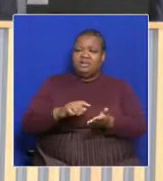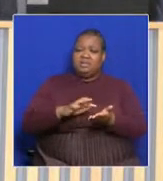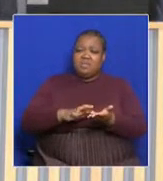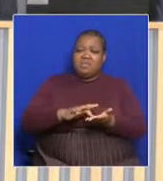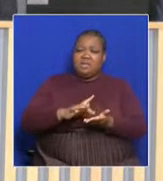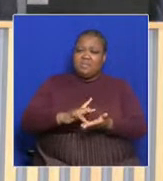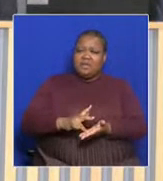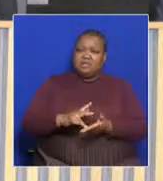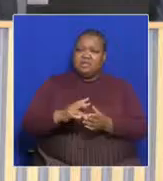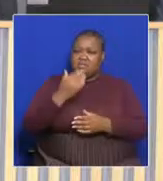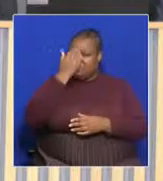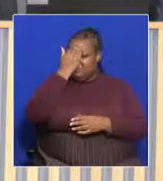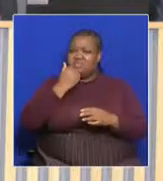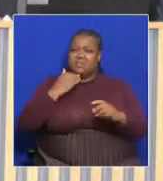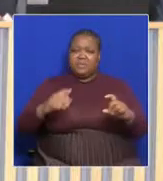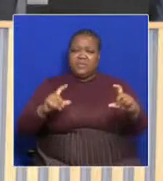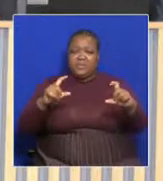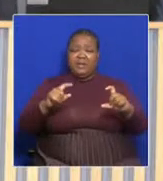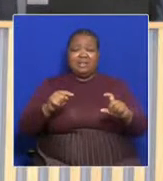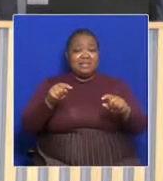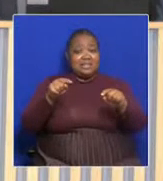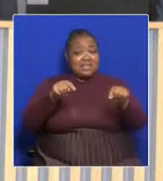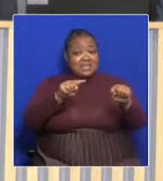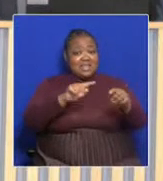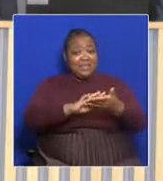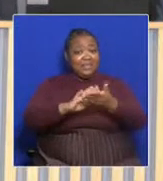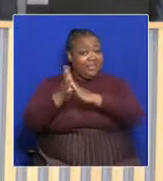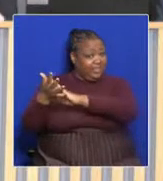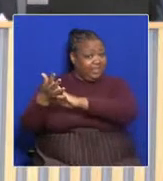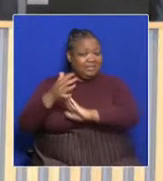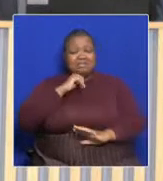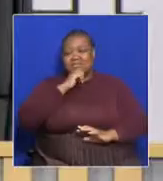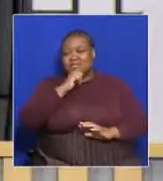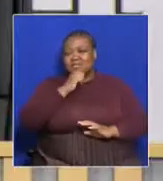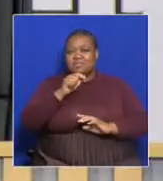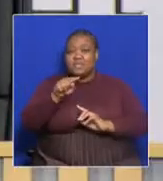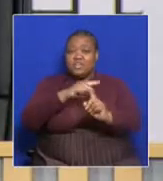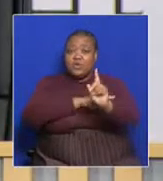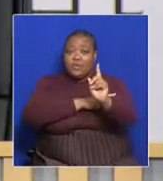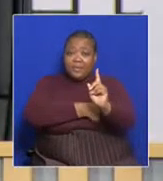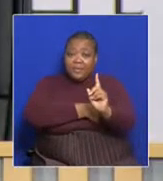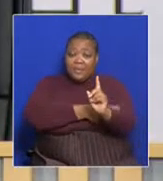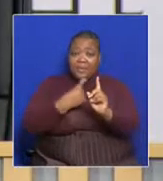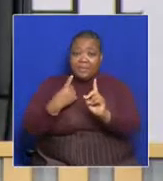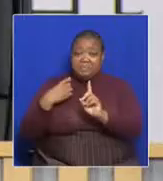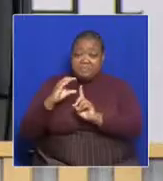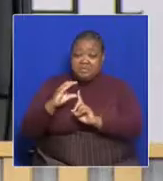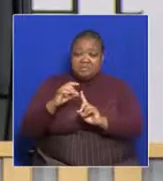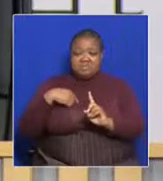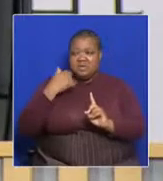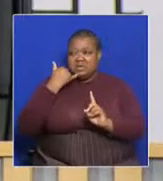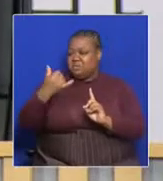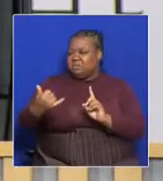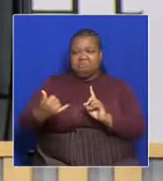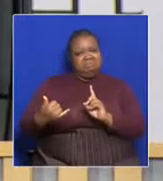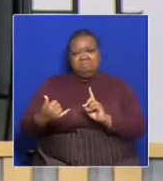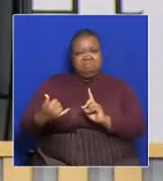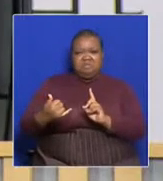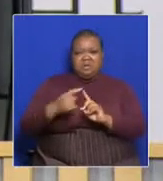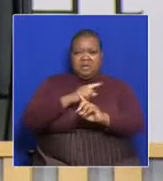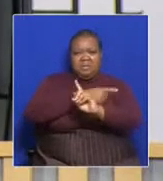not, you don't have the power to say, I won't call them. Yes, Commissioner.